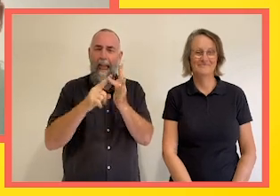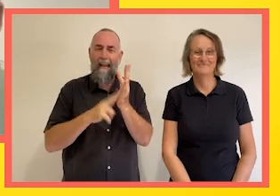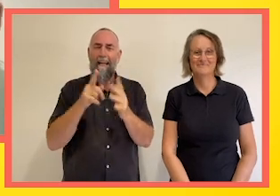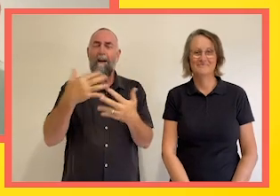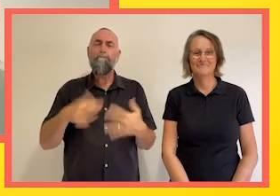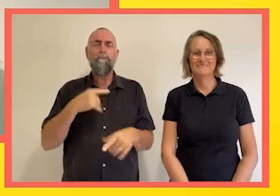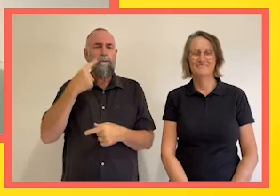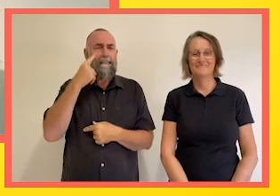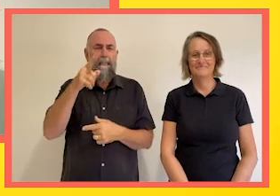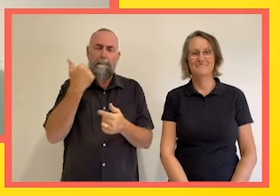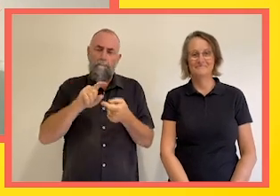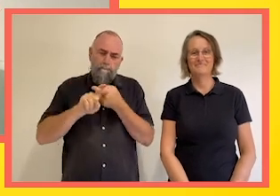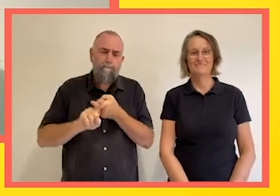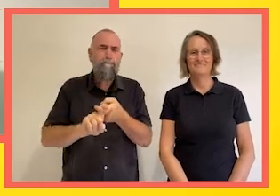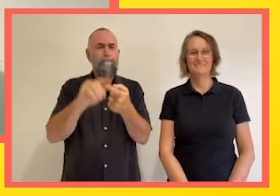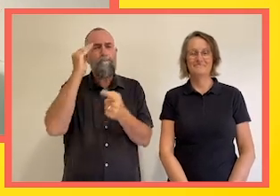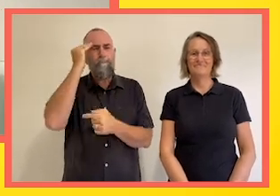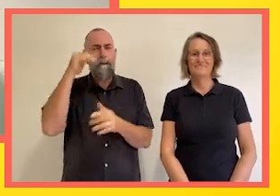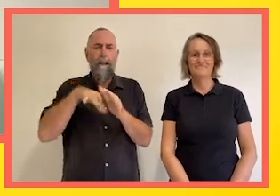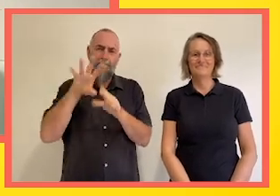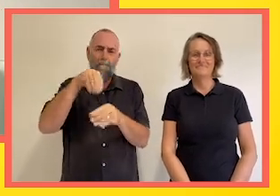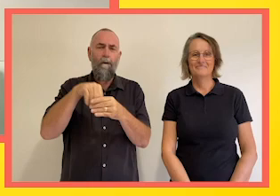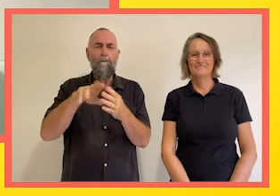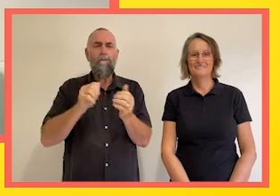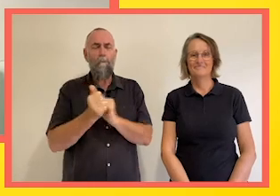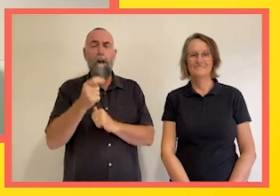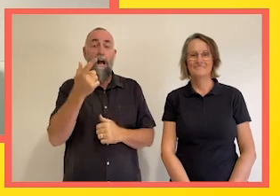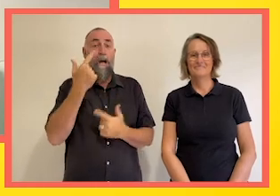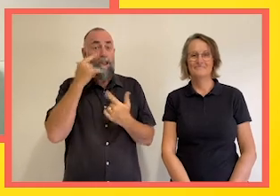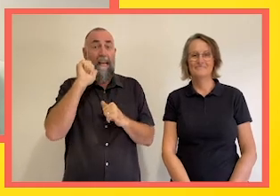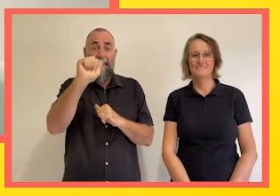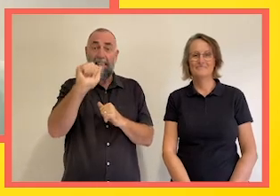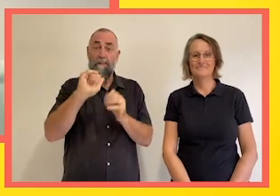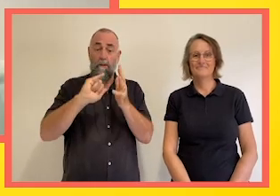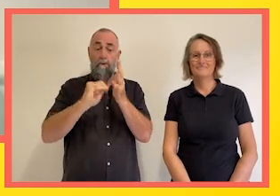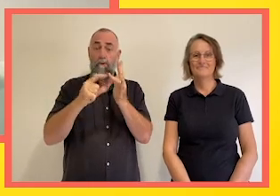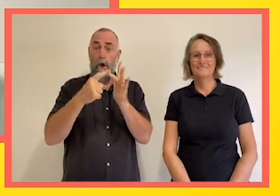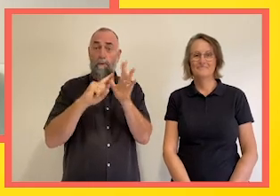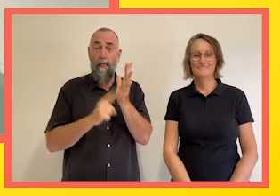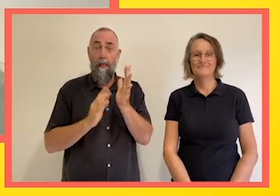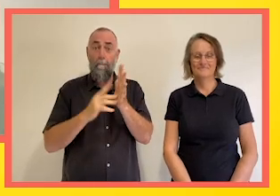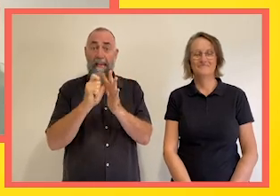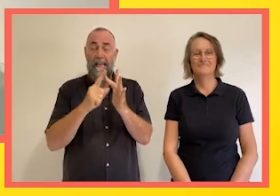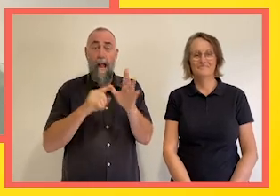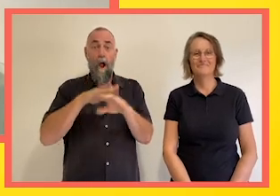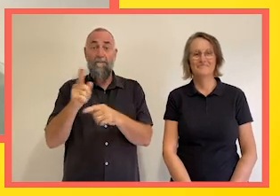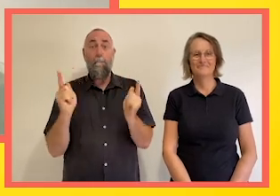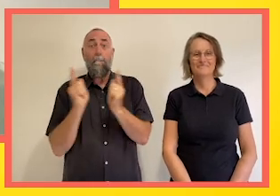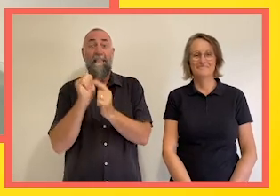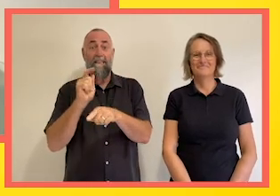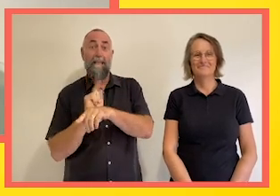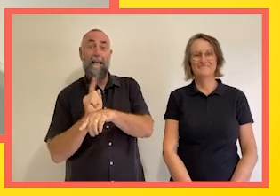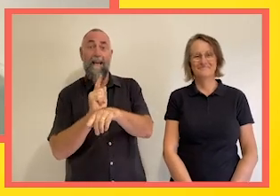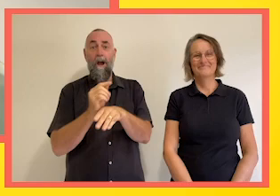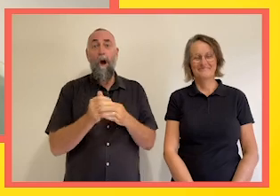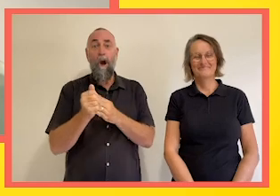great to see him continuing in the sport. And also check out the video on his social media when he does meet his guide dog.